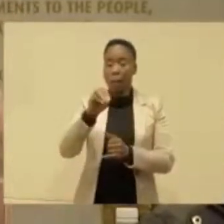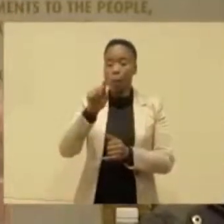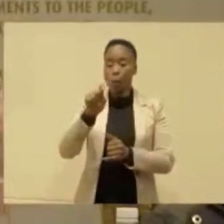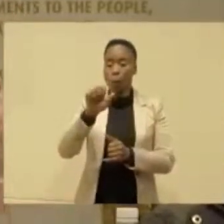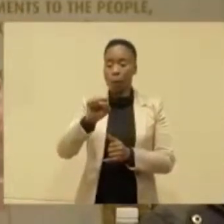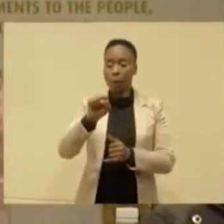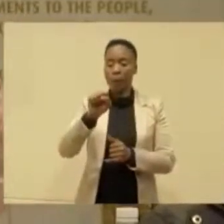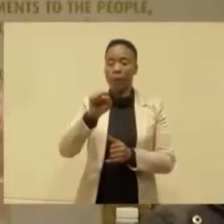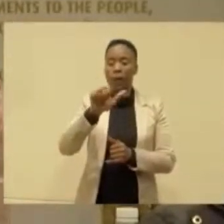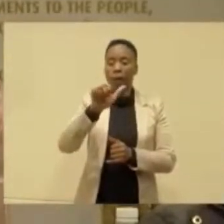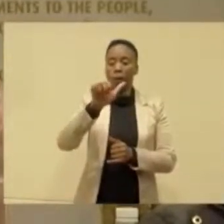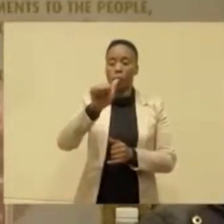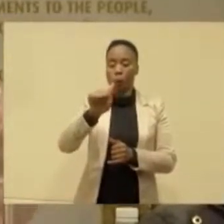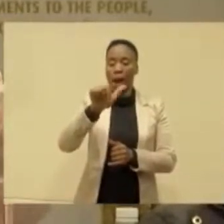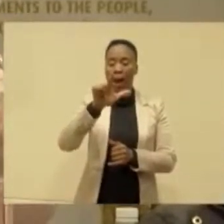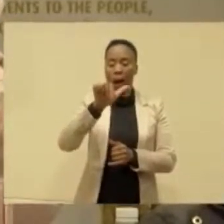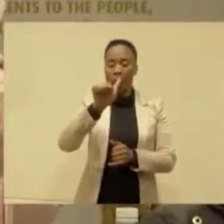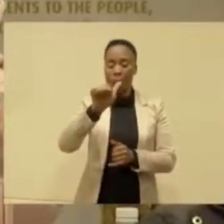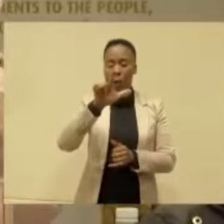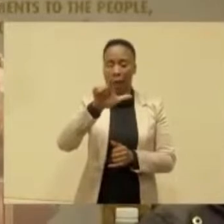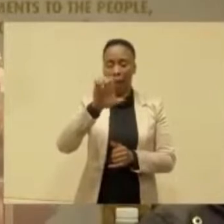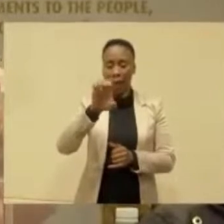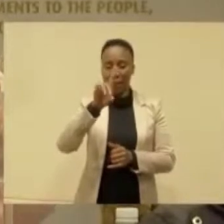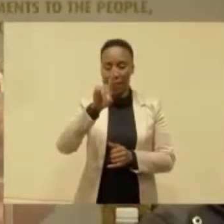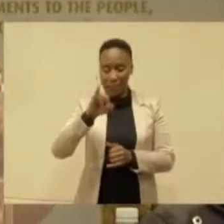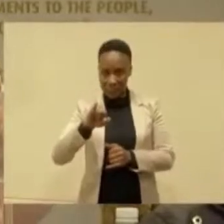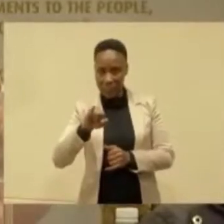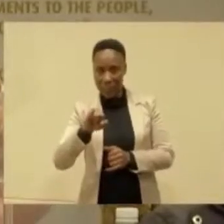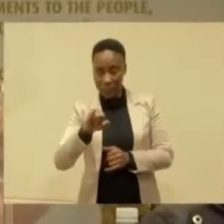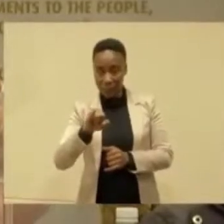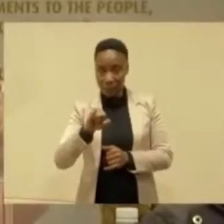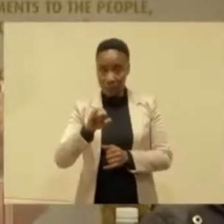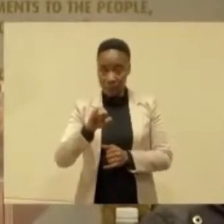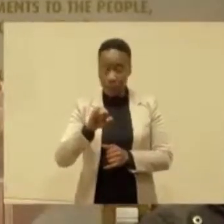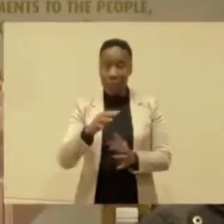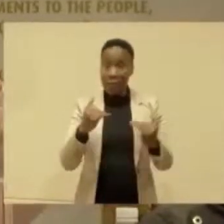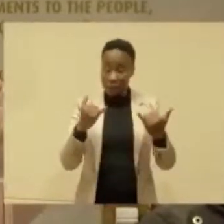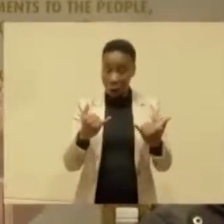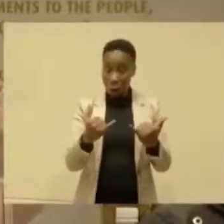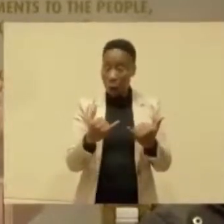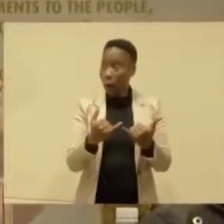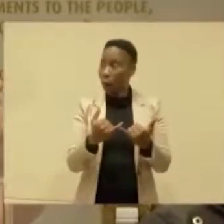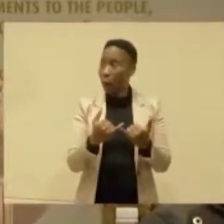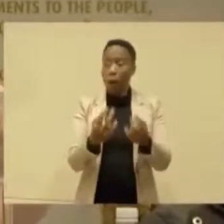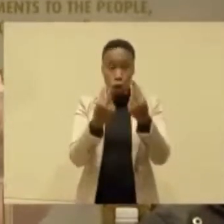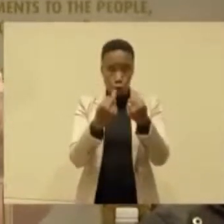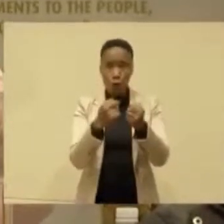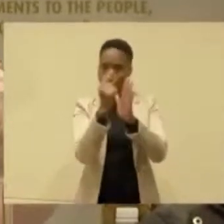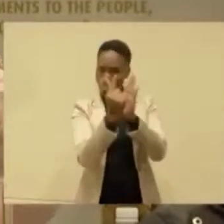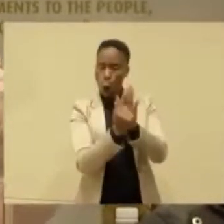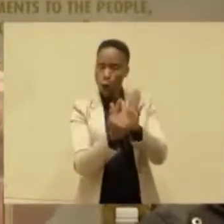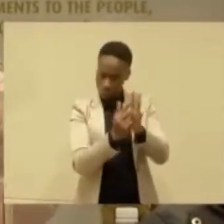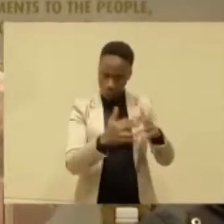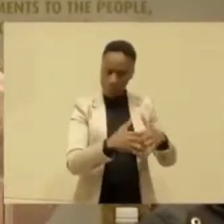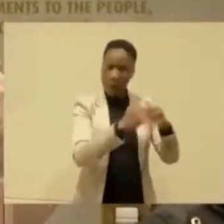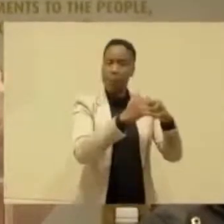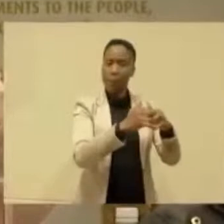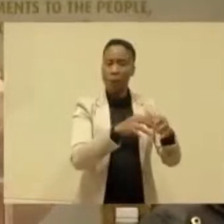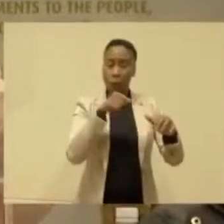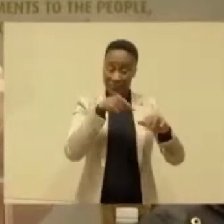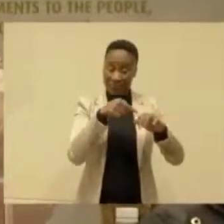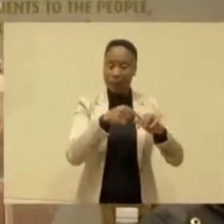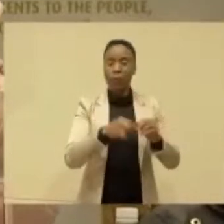the for the minister's name he's coming with a new he's coming with new laws on the marriage